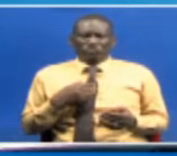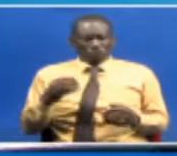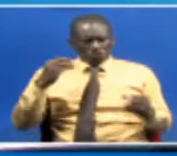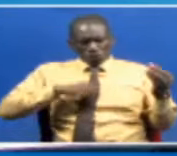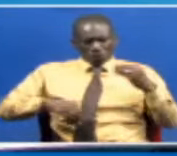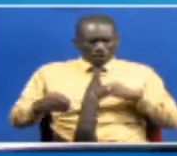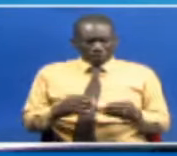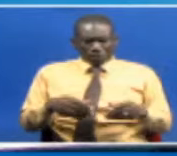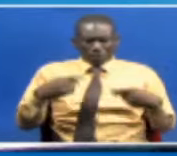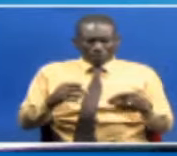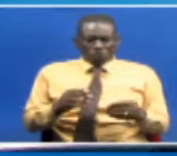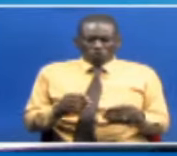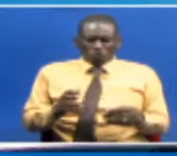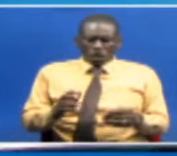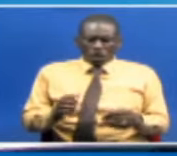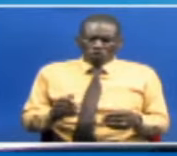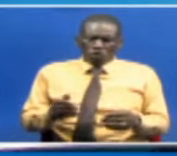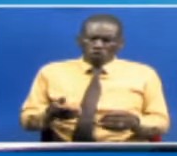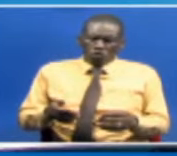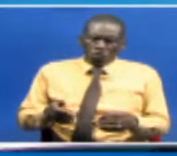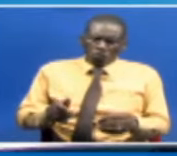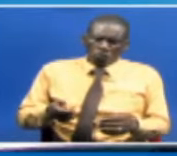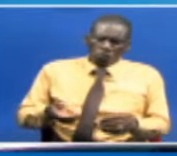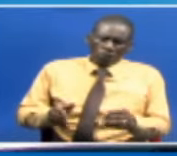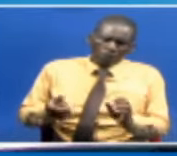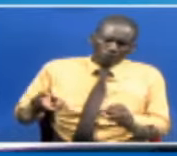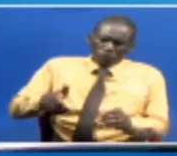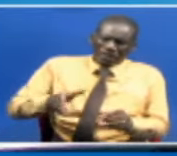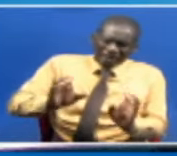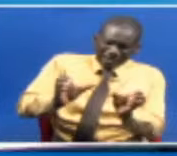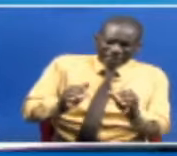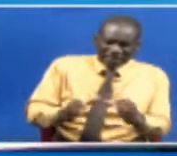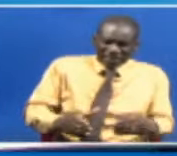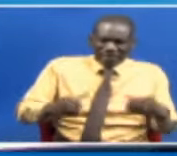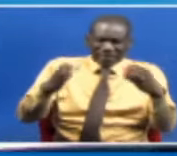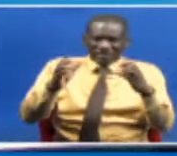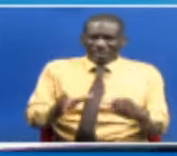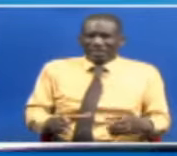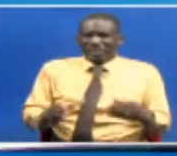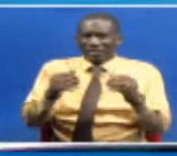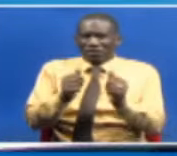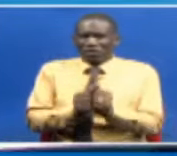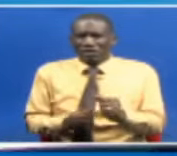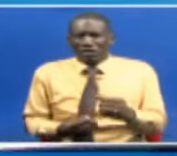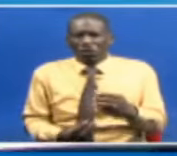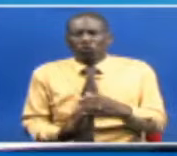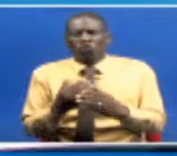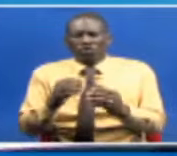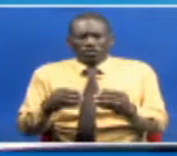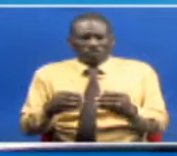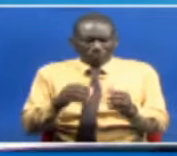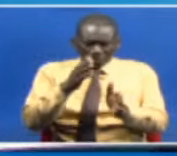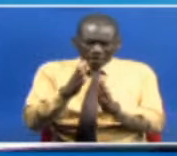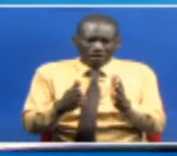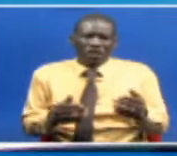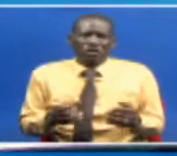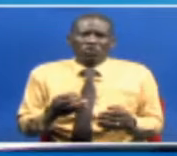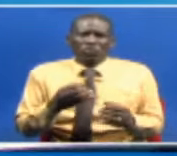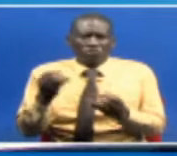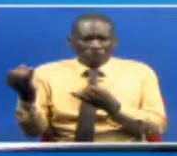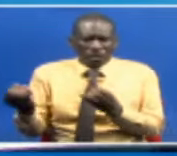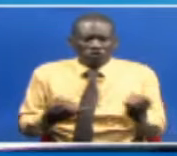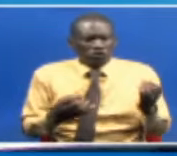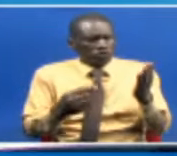refilling of cylinders. The cylinders under the growth intervention will be looking at introducing